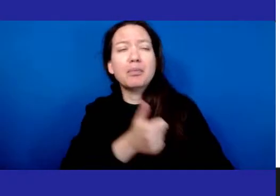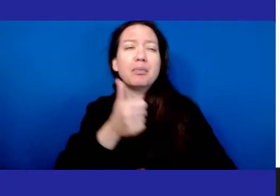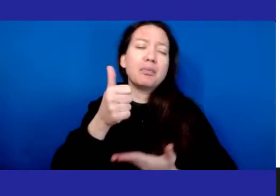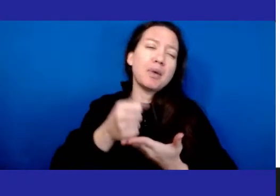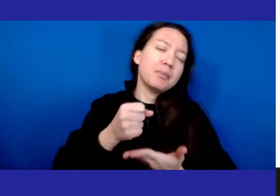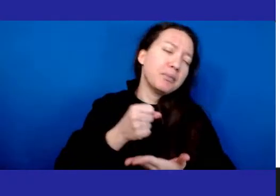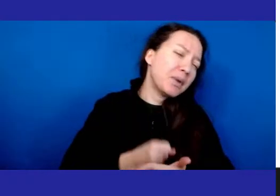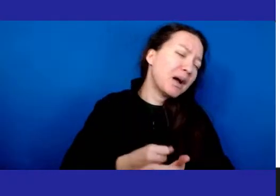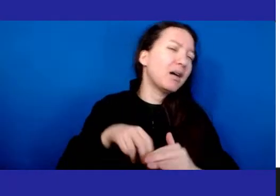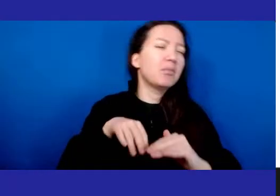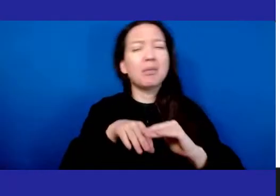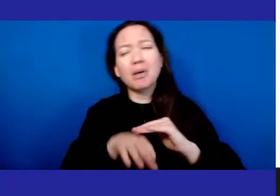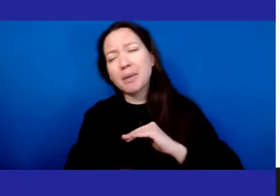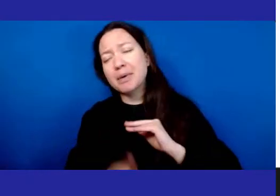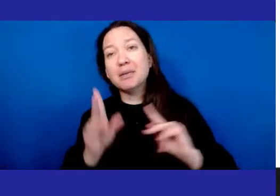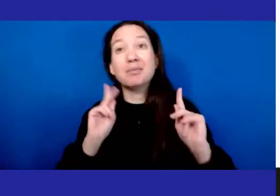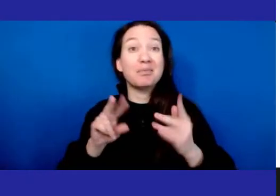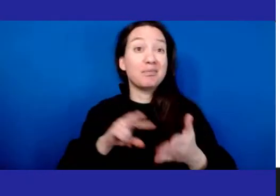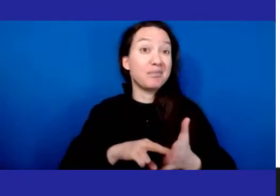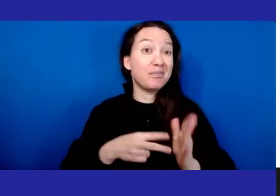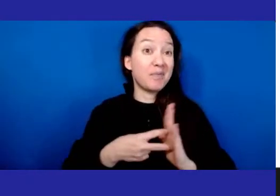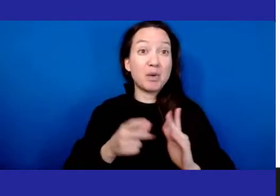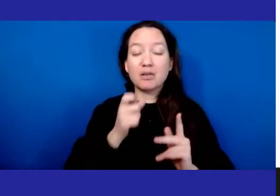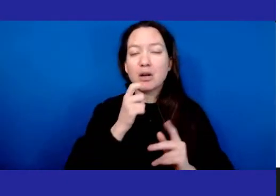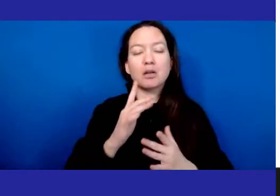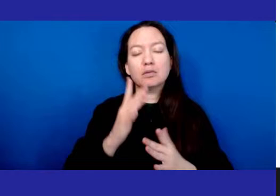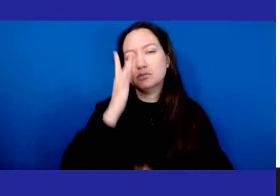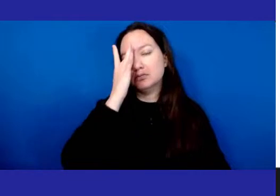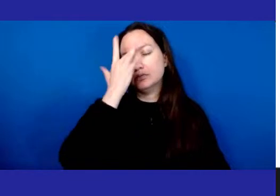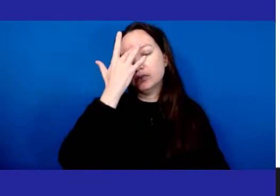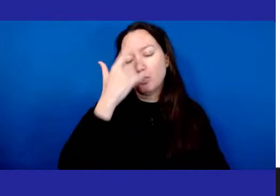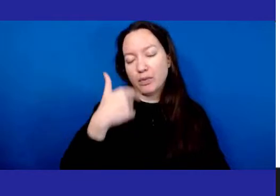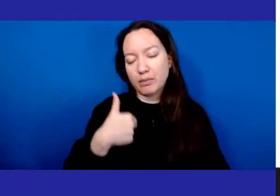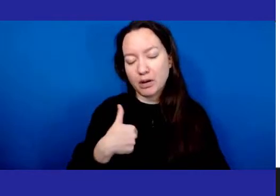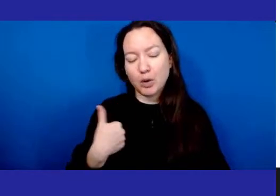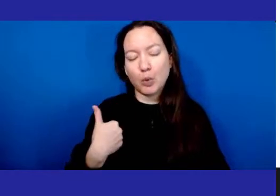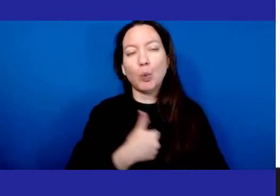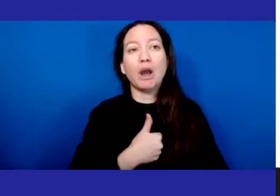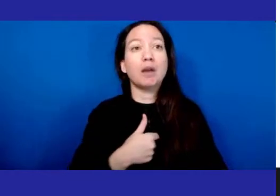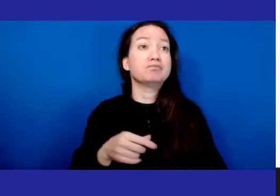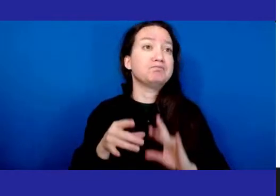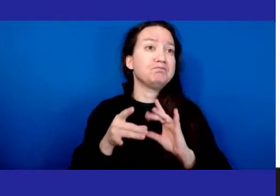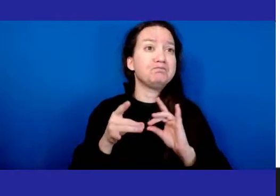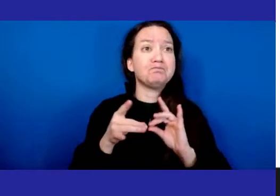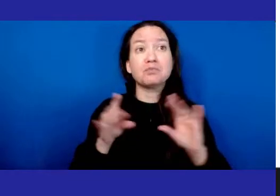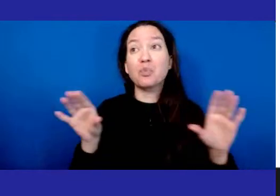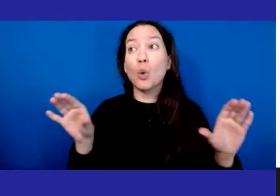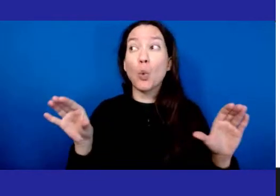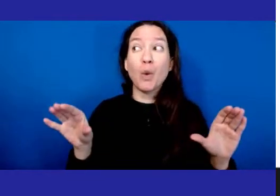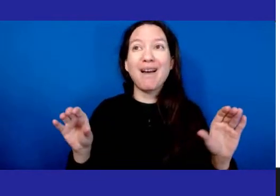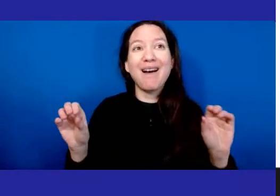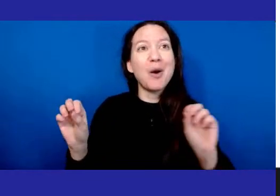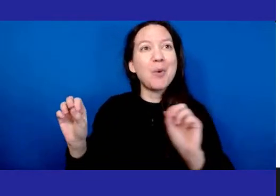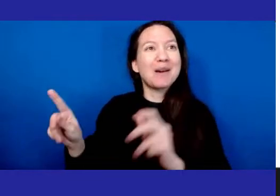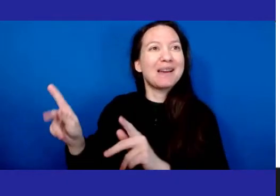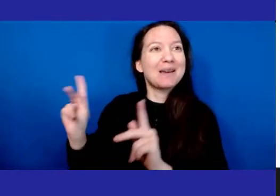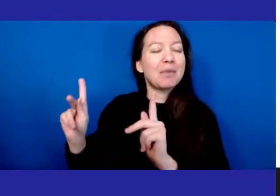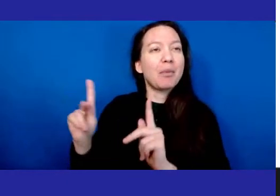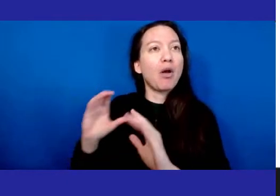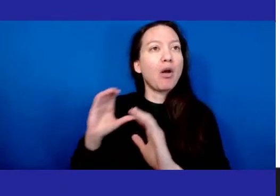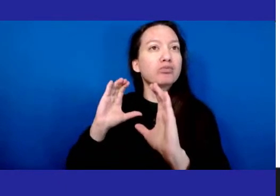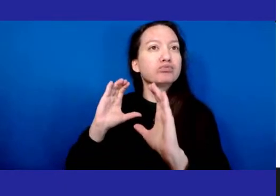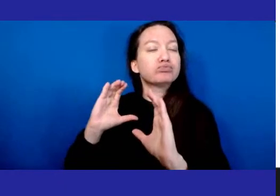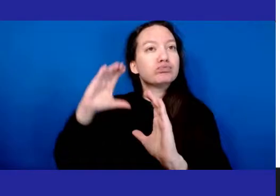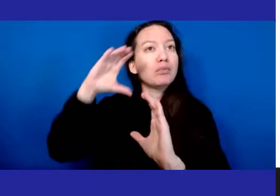it just means that people don't get, and it just annoys me that we're saying that, well, it's okay that people miss